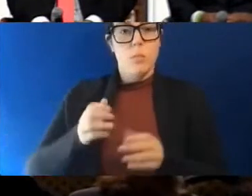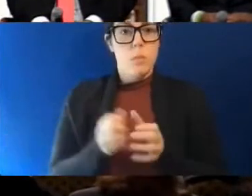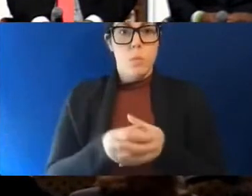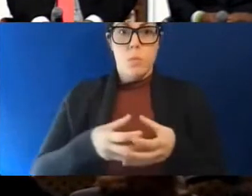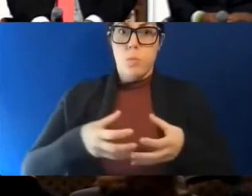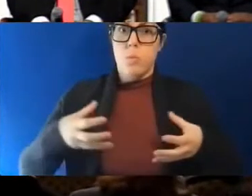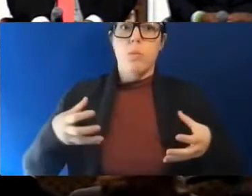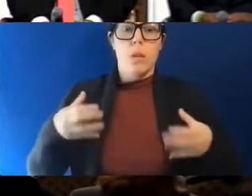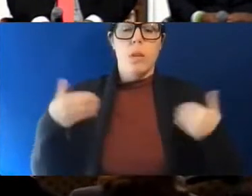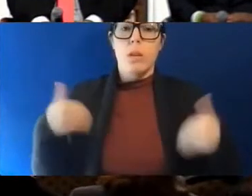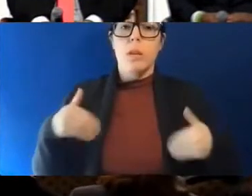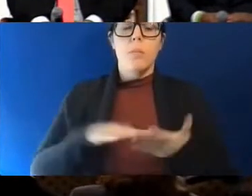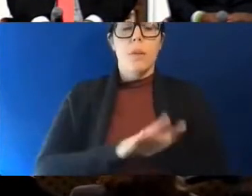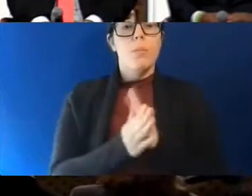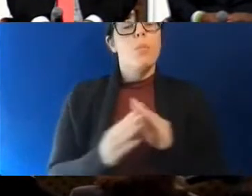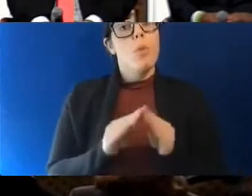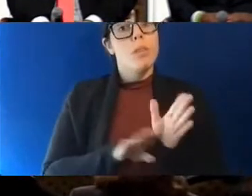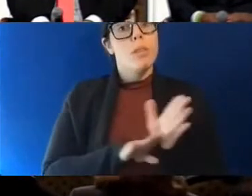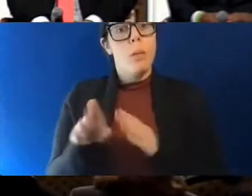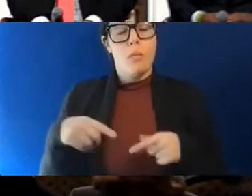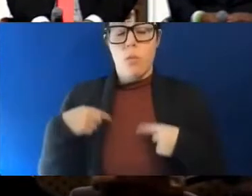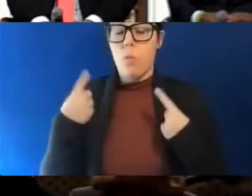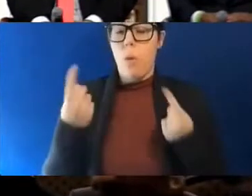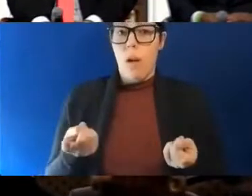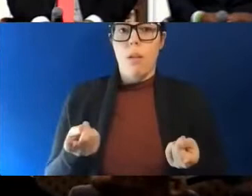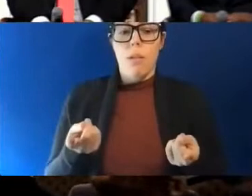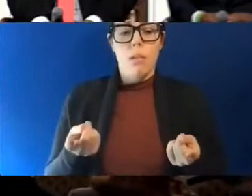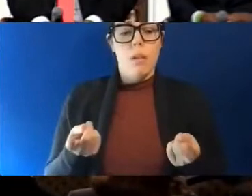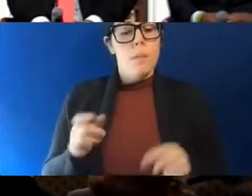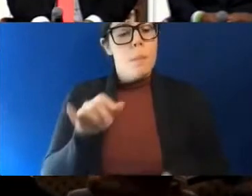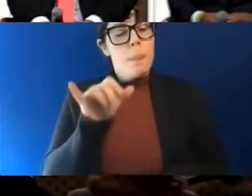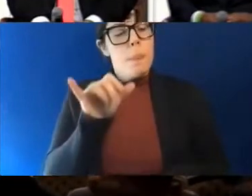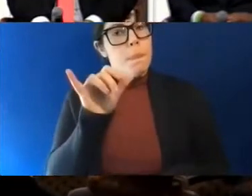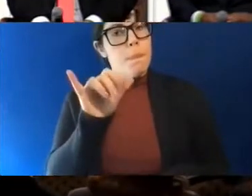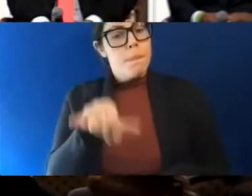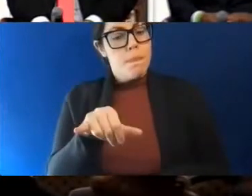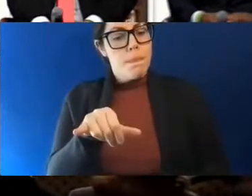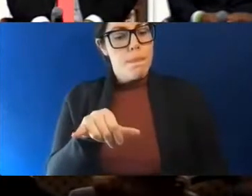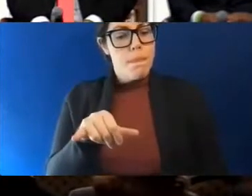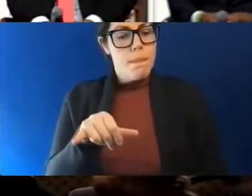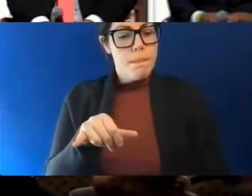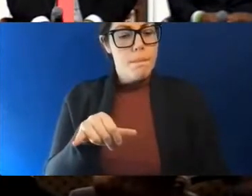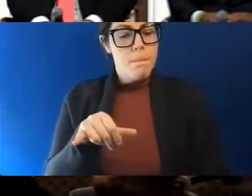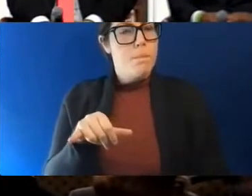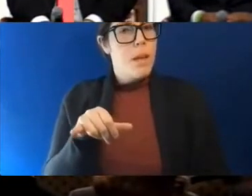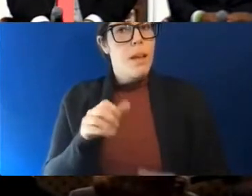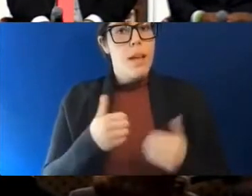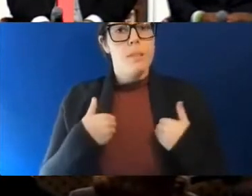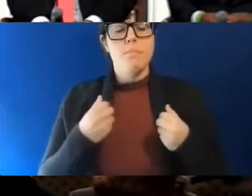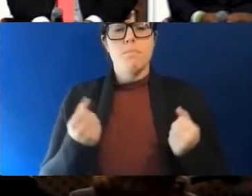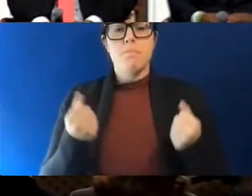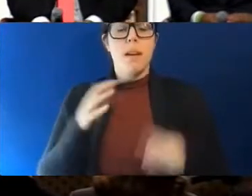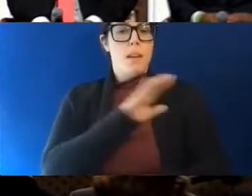and becoming further developed for some time. And it has many important and powerful institutions in it. State